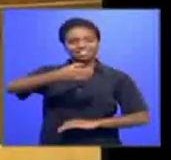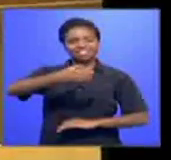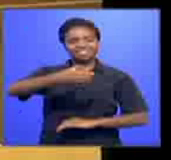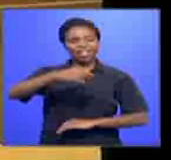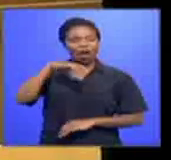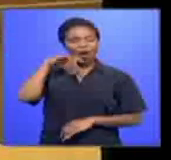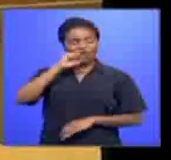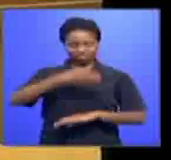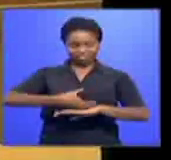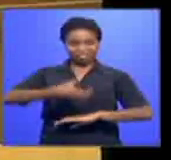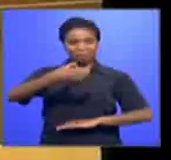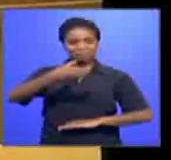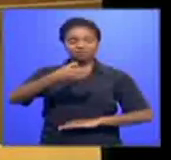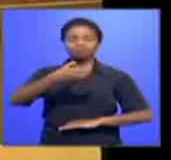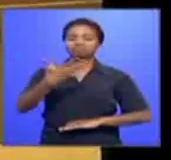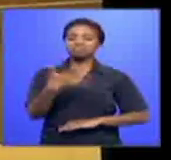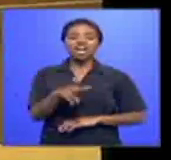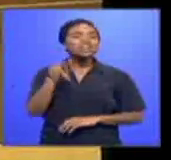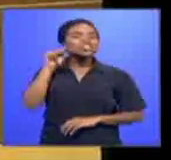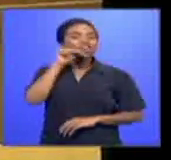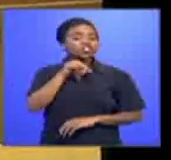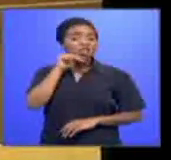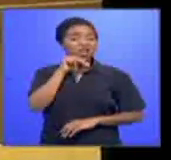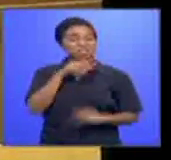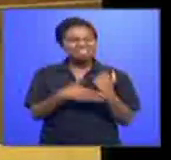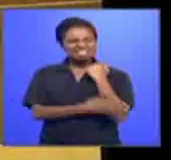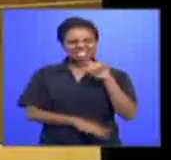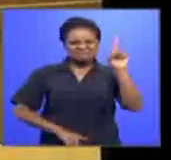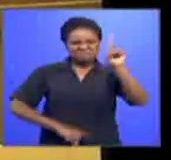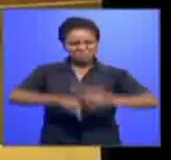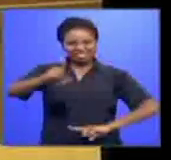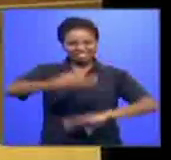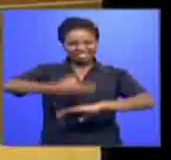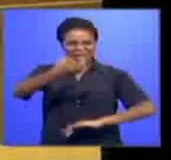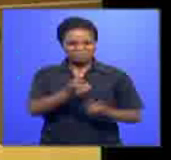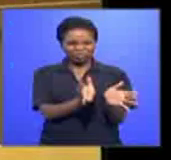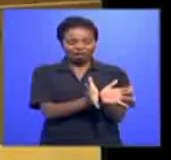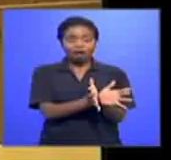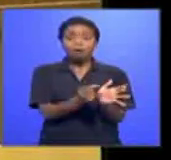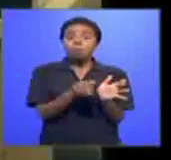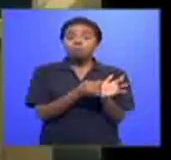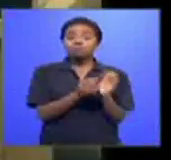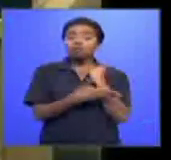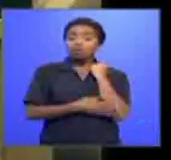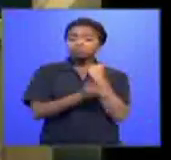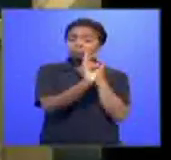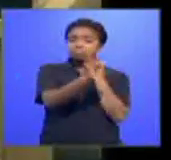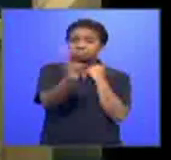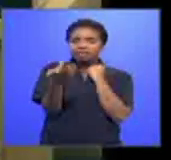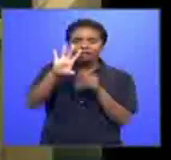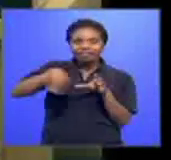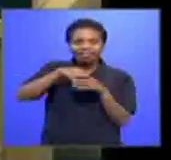the Federal Republic of Nigeria, and also to all participating teams for